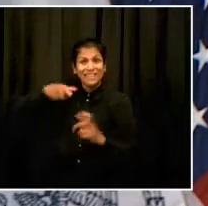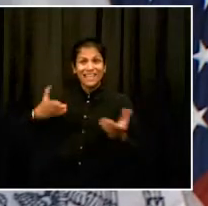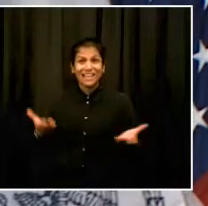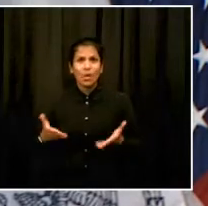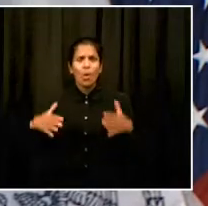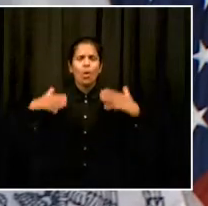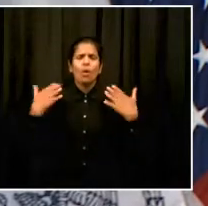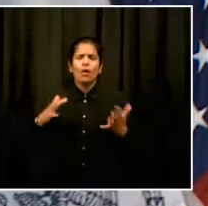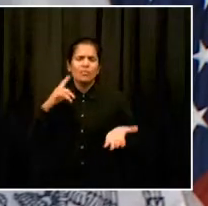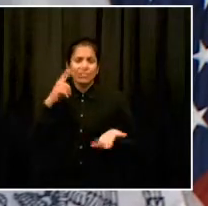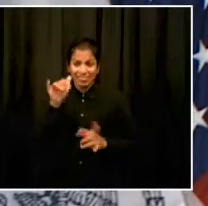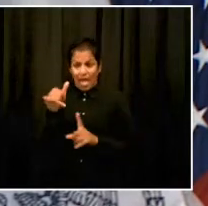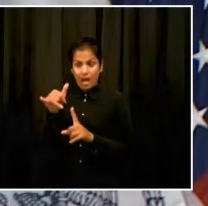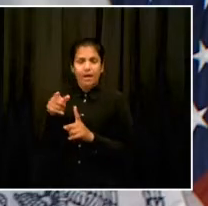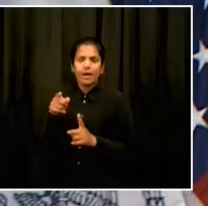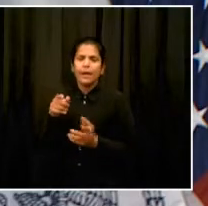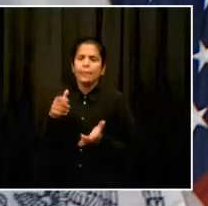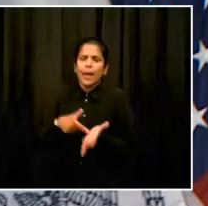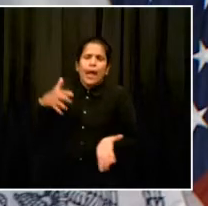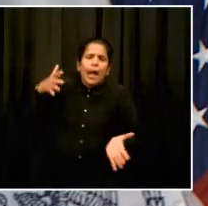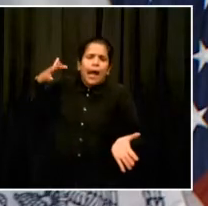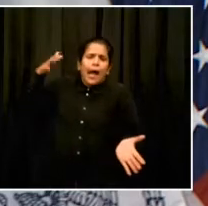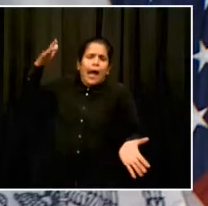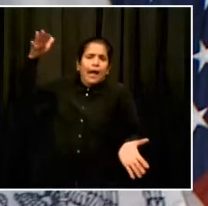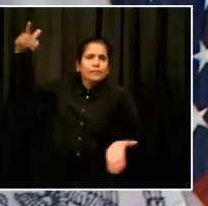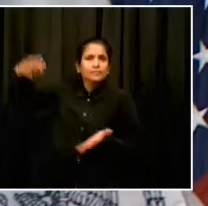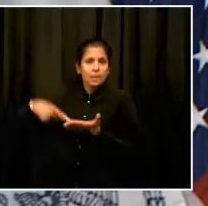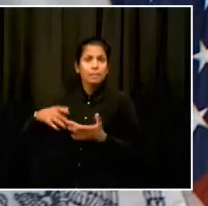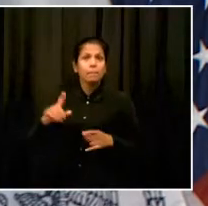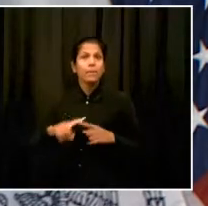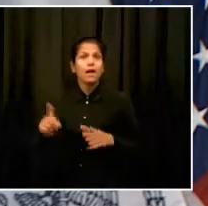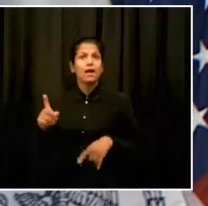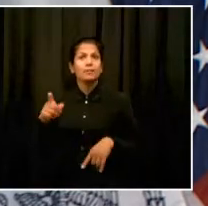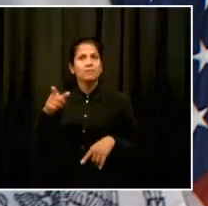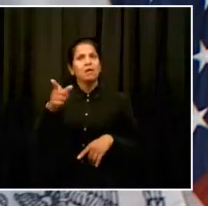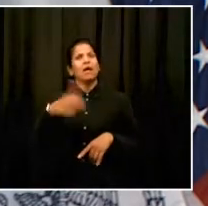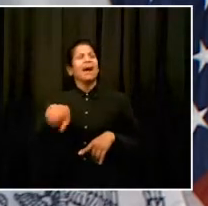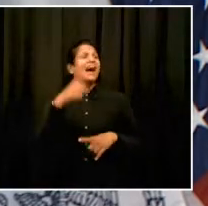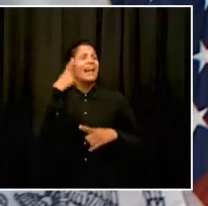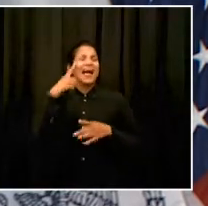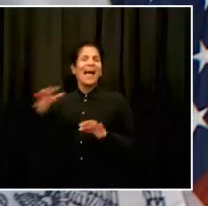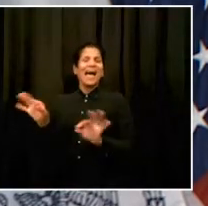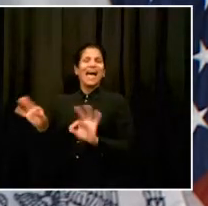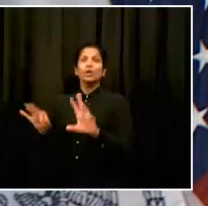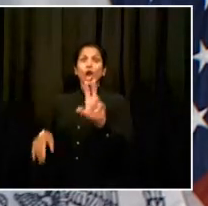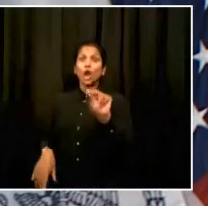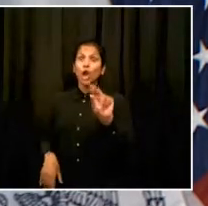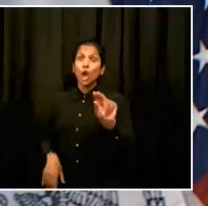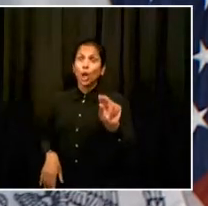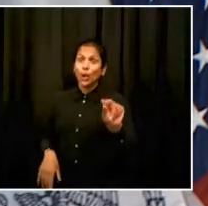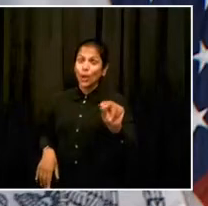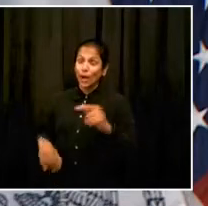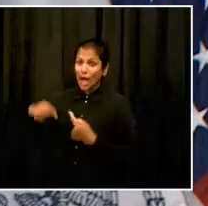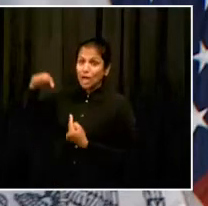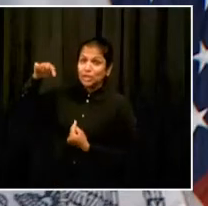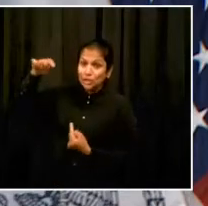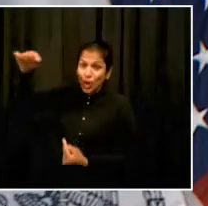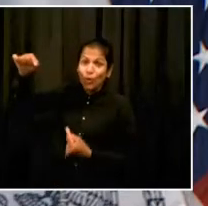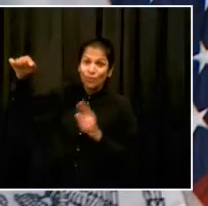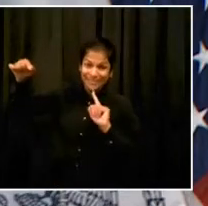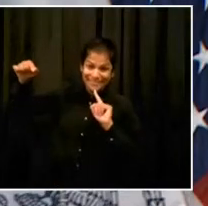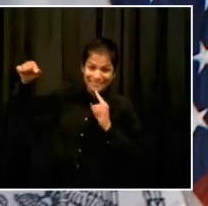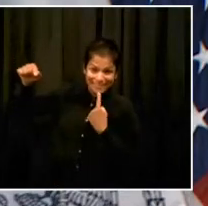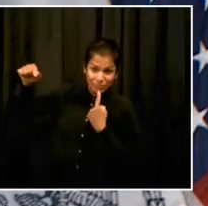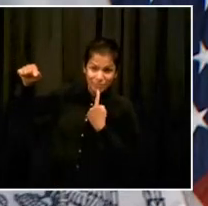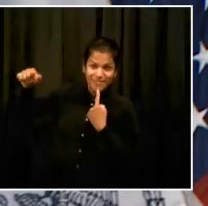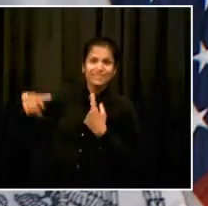that's not something to worry about. It is something to worry about. Look, that tornado warning is in effect now through 4 p.m. today, and take it seriously. And I can tell you,